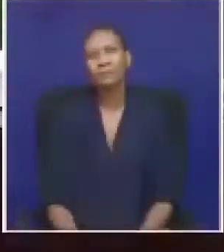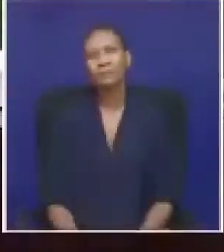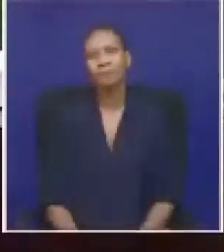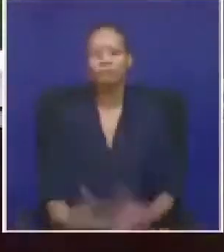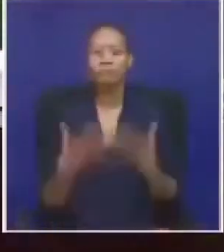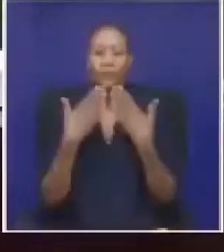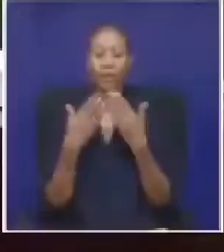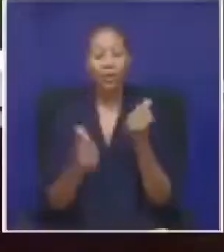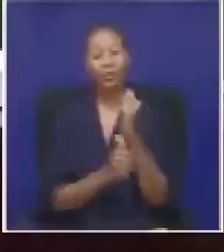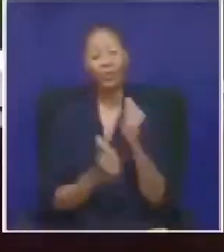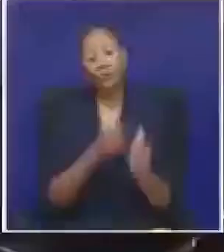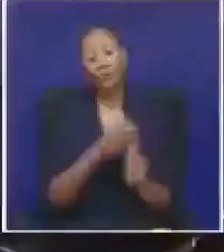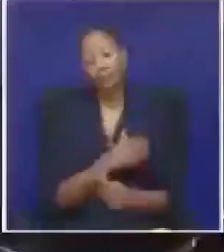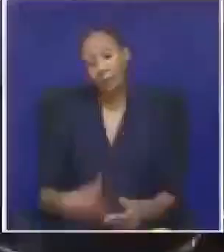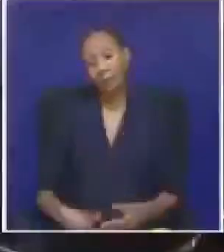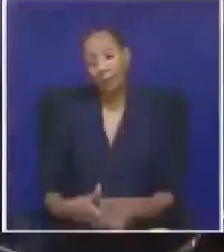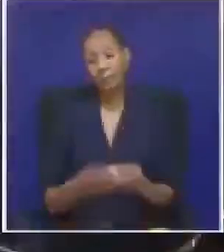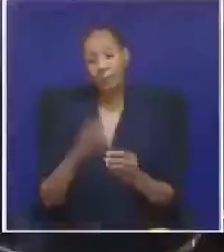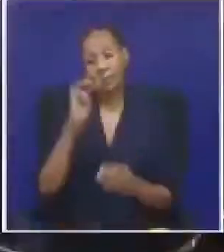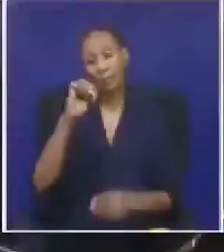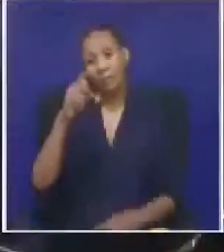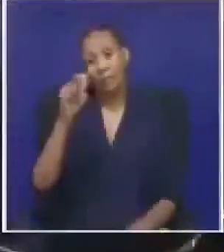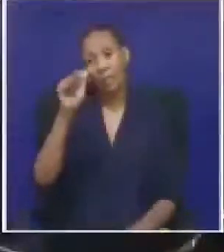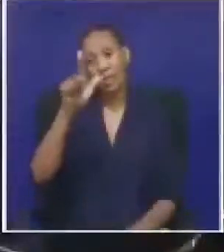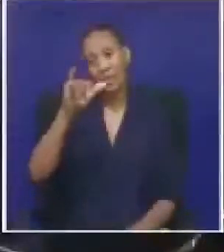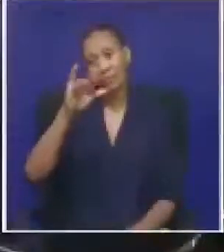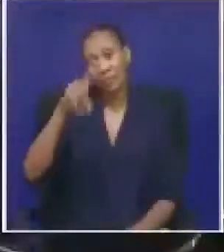Thank you, Deputy President. Honorable Mkhaliphi.